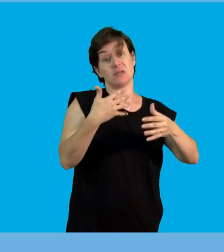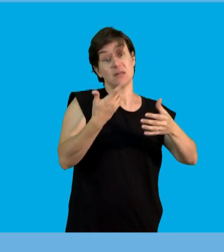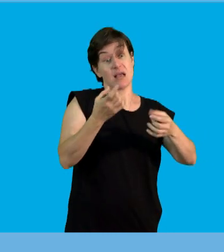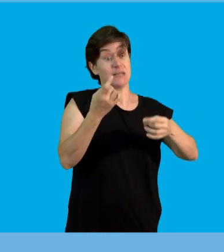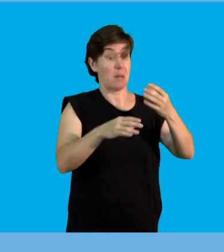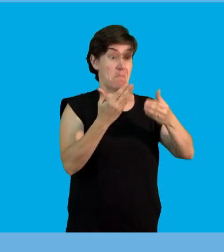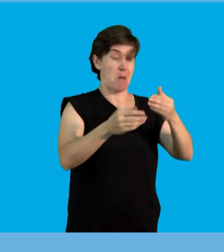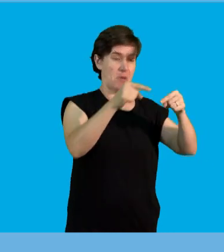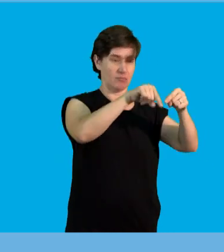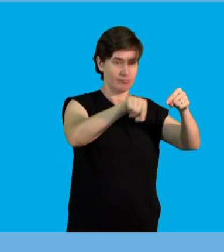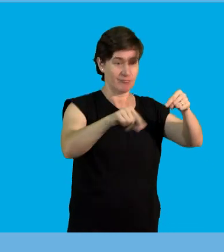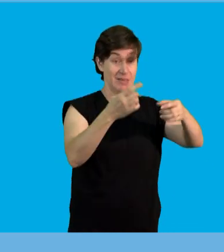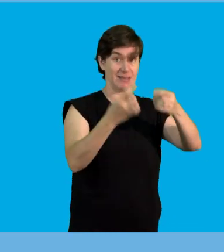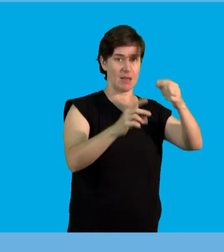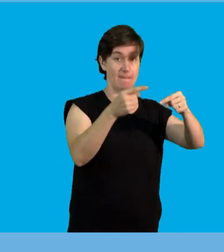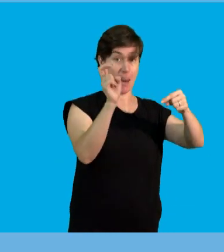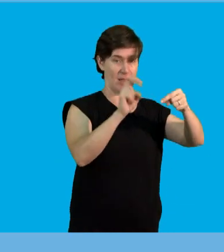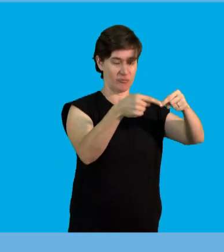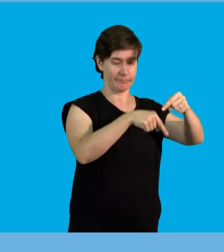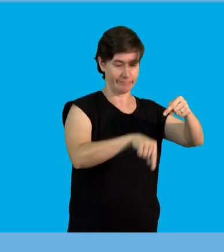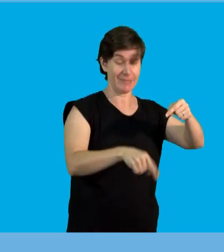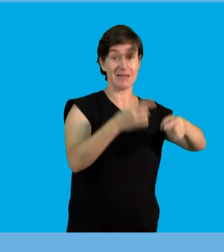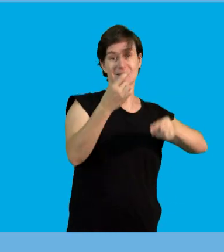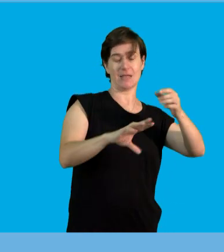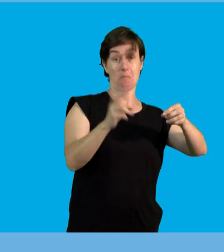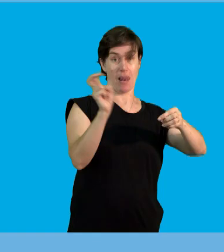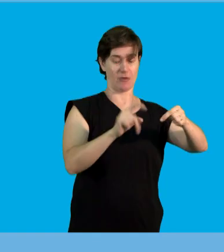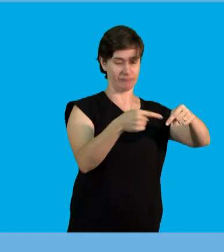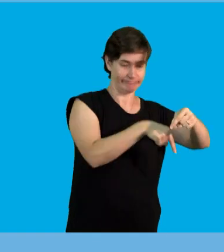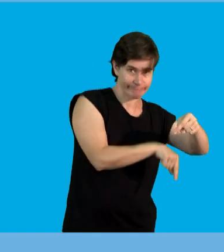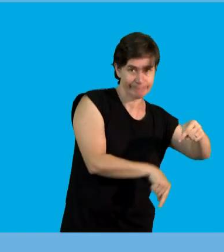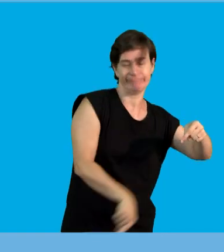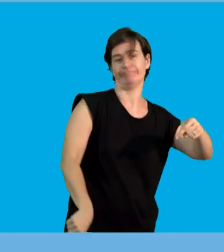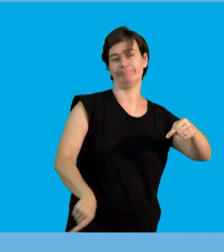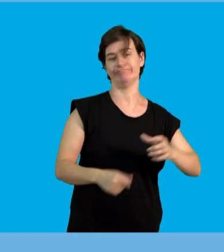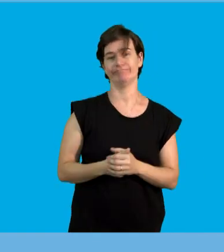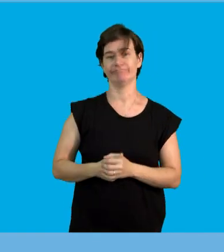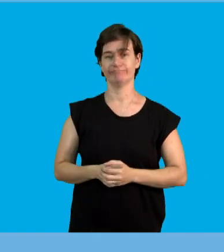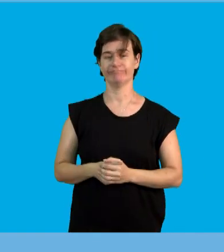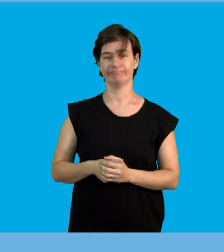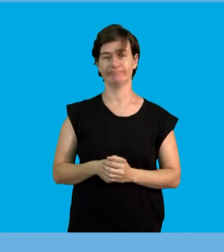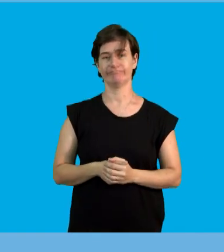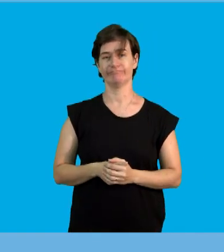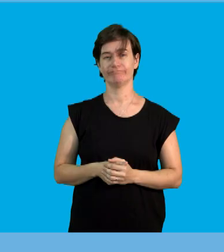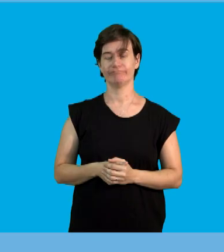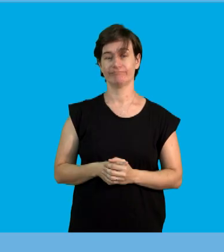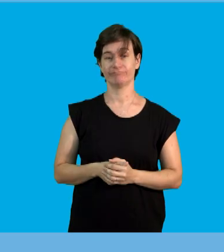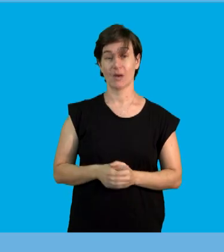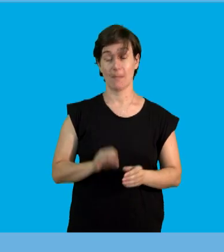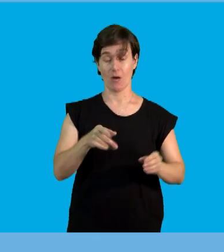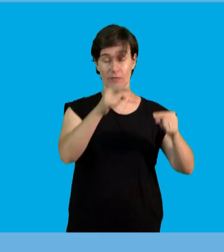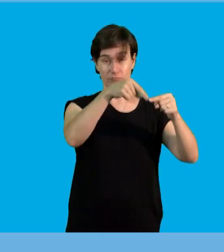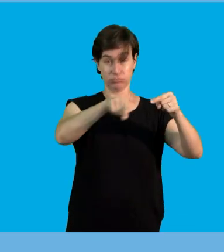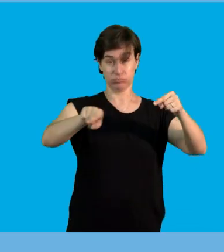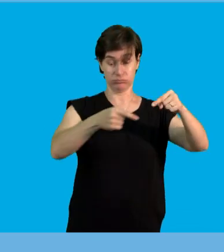resistor, some will go through the second resistor, and the other remaining part of the current will go through the third